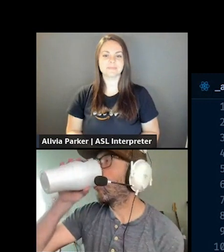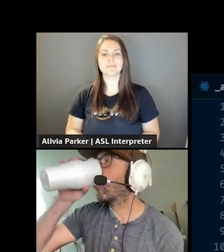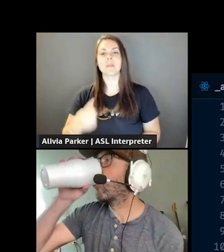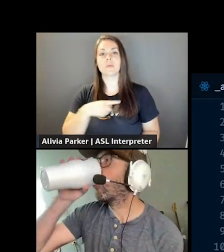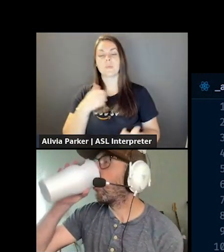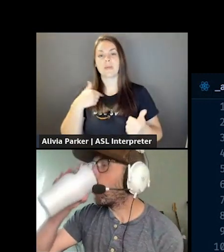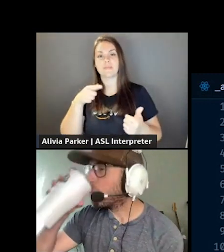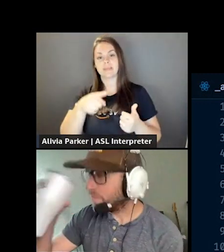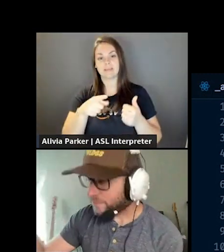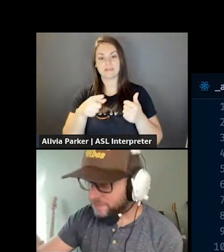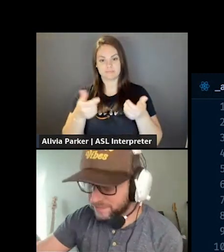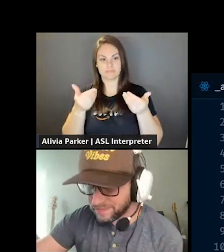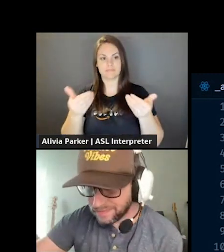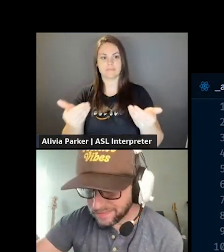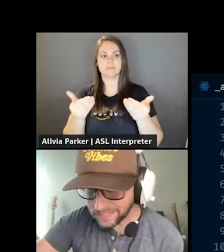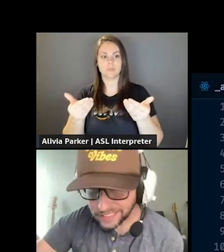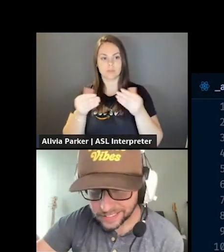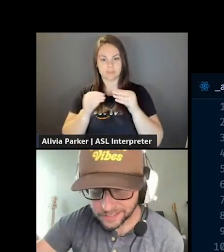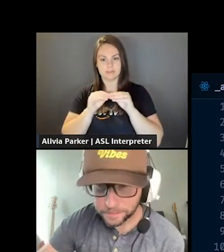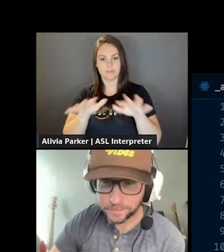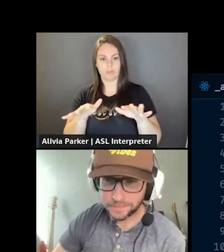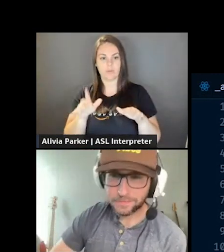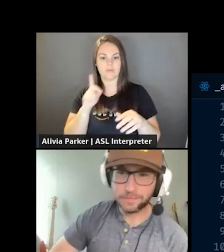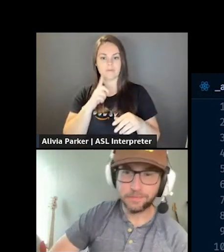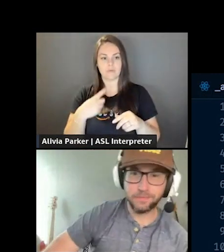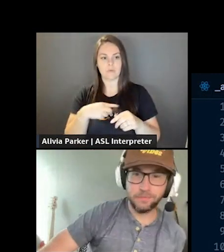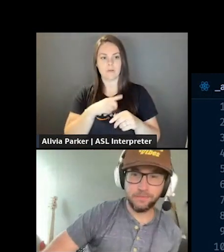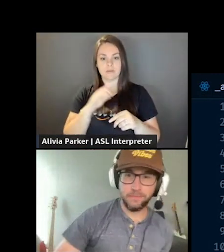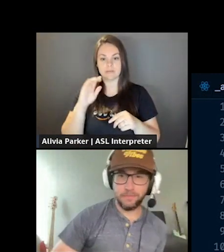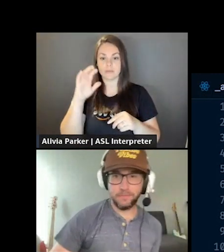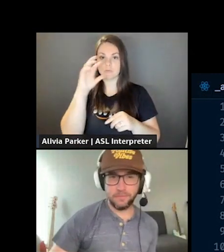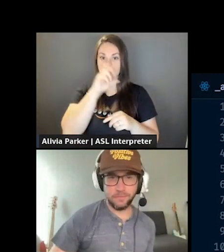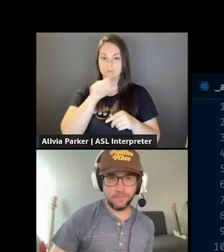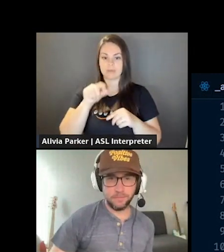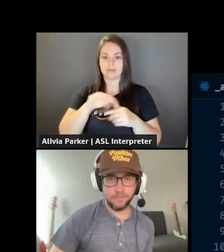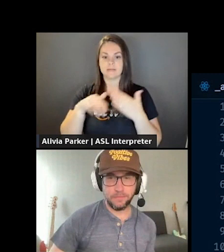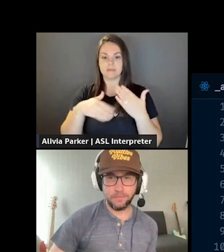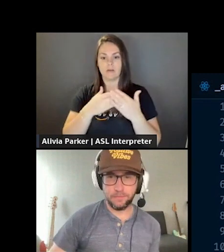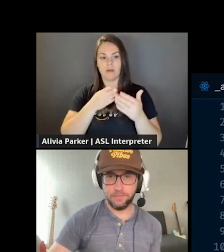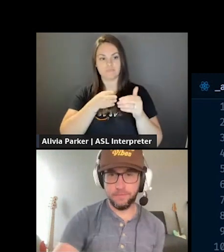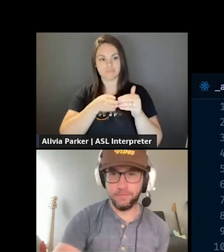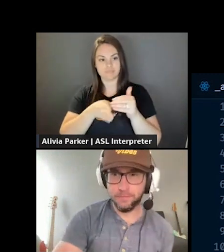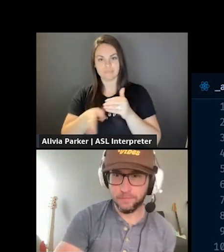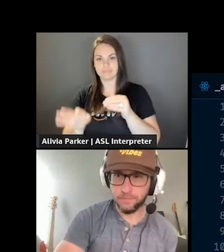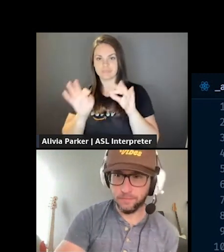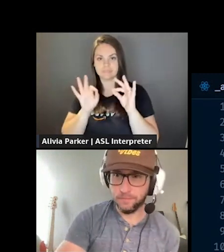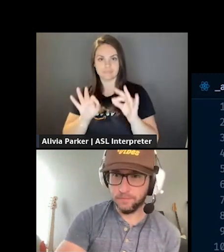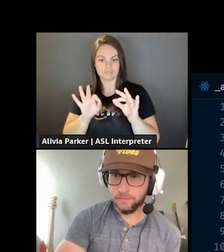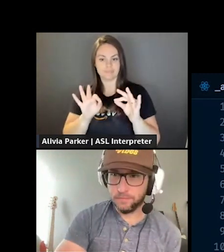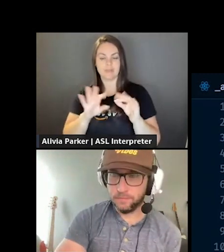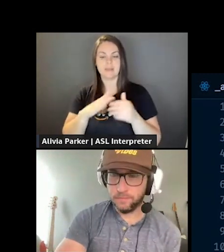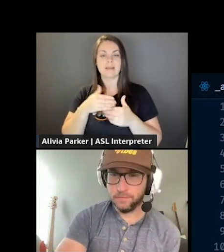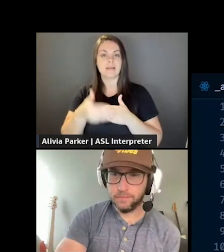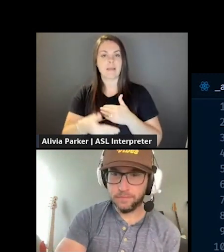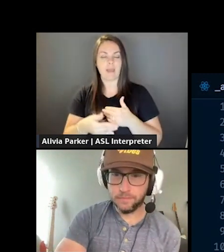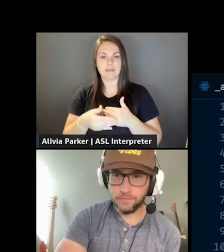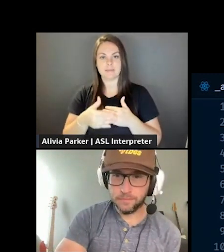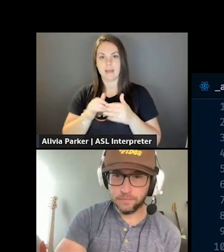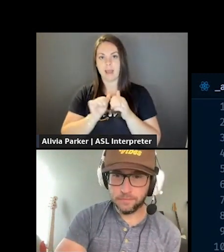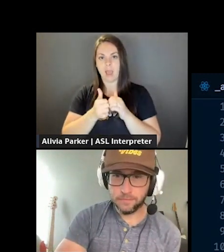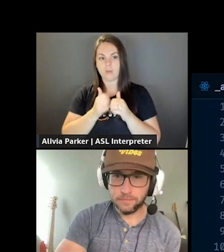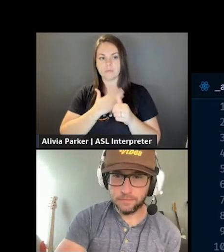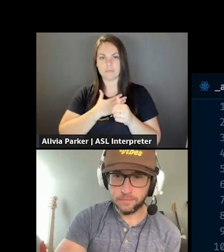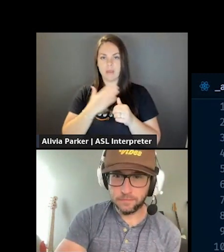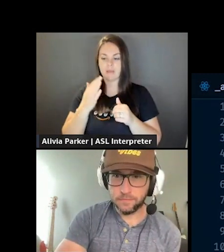Now, assuming this all goes well, looks like we're almost done here. The next step is to say, well, how does my front end